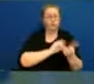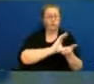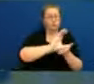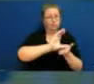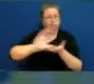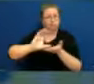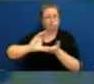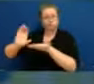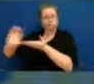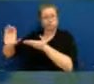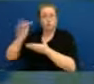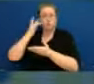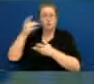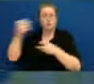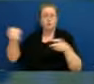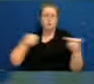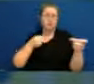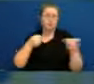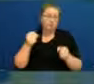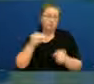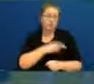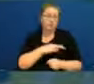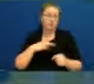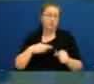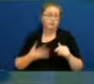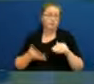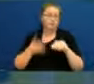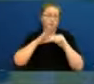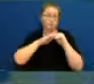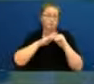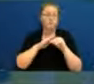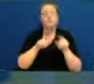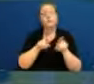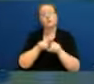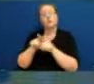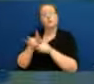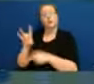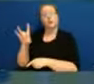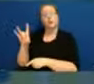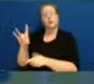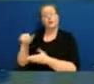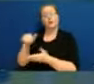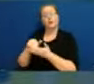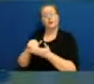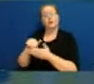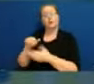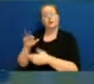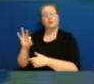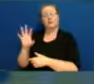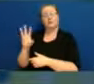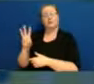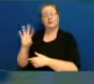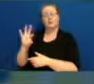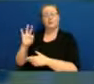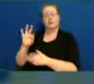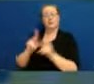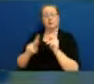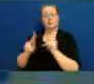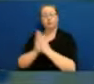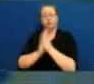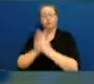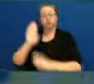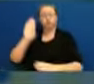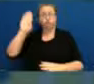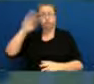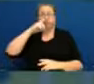to providers to increase and to hire in those areas. In addition, we've had 8,649 expressions of